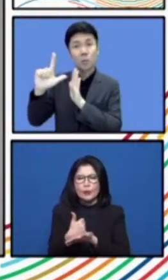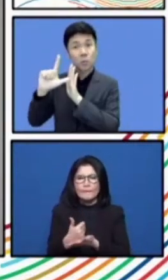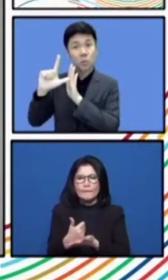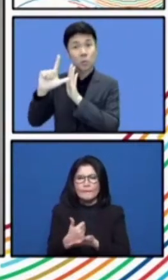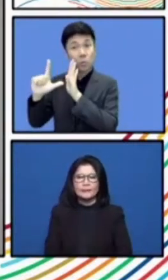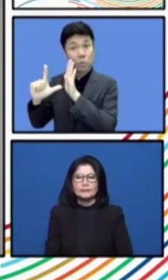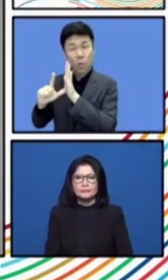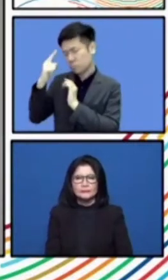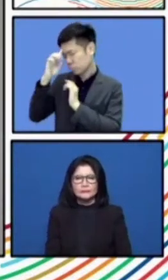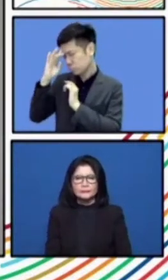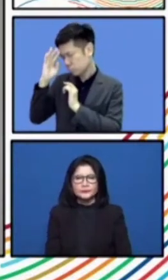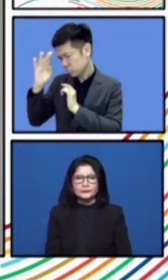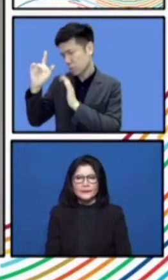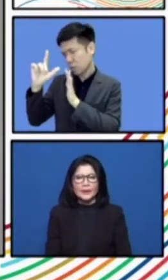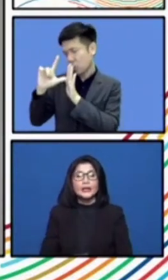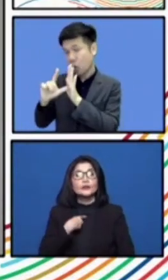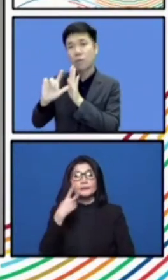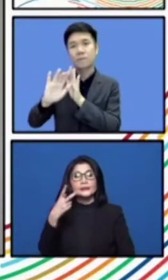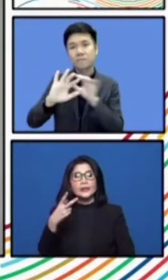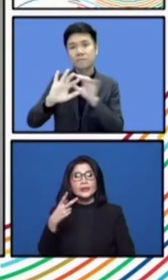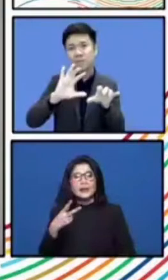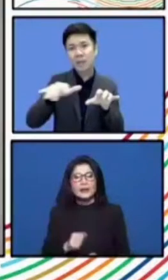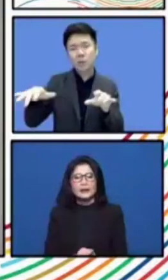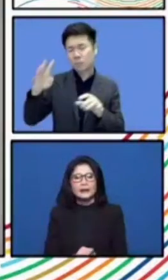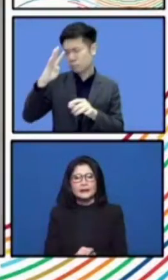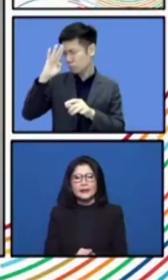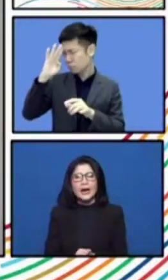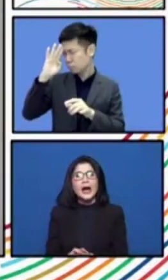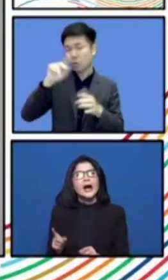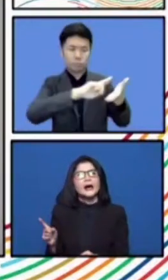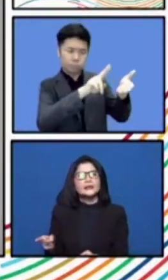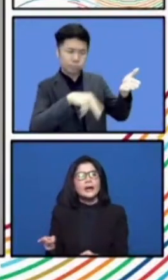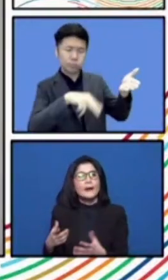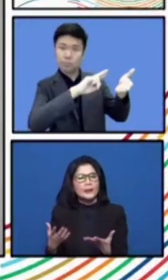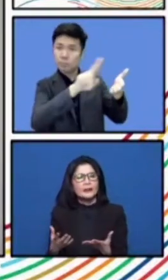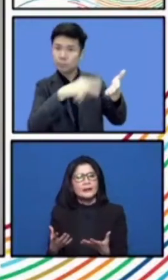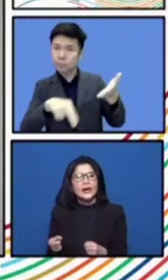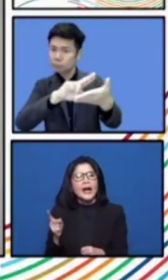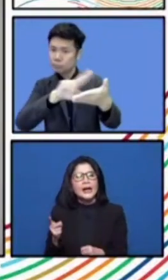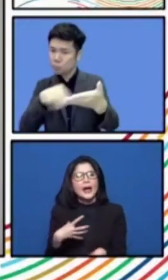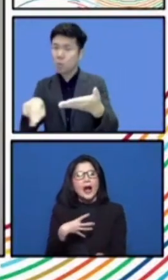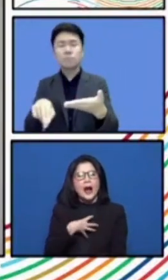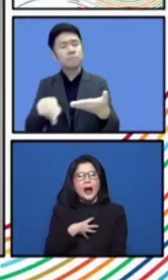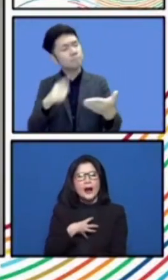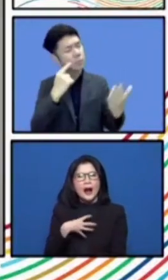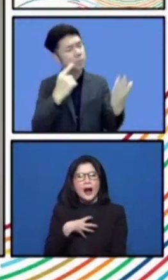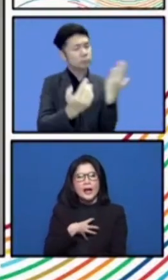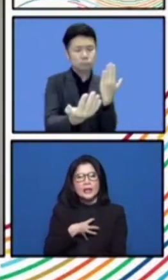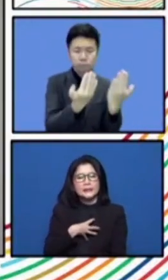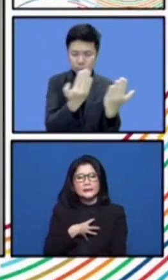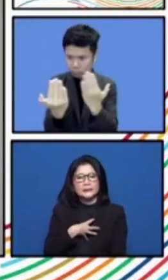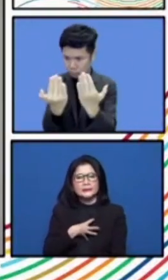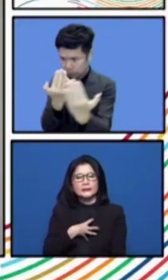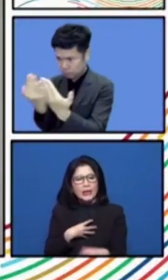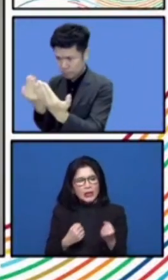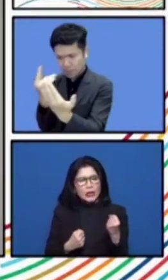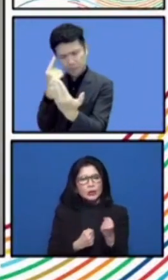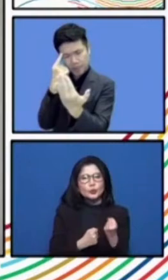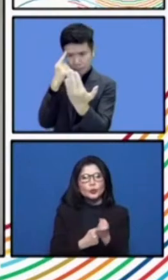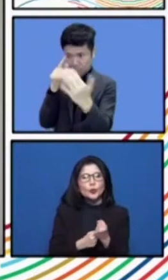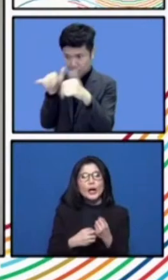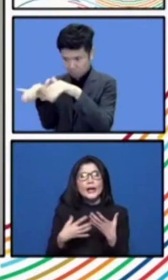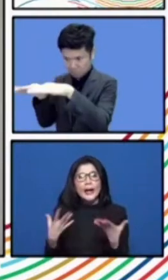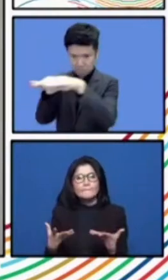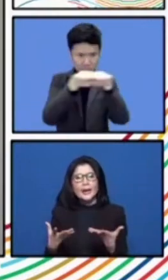across those other treaties about what those rights look like as we support harmonization in the law